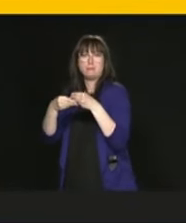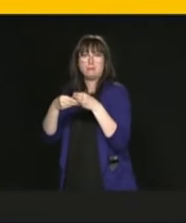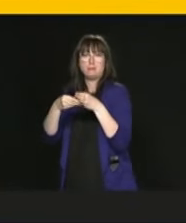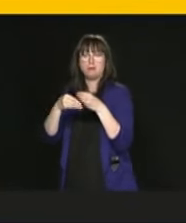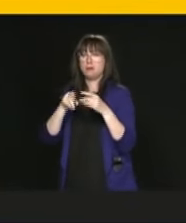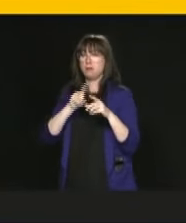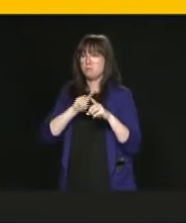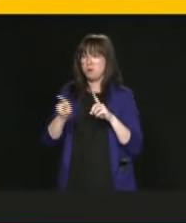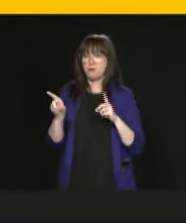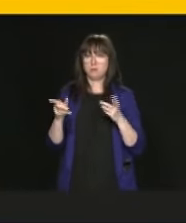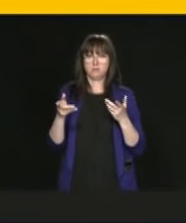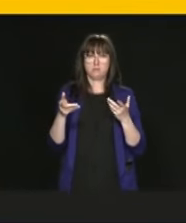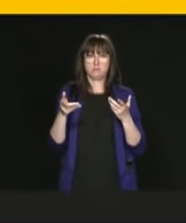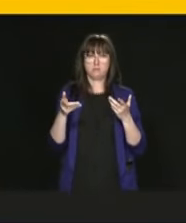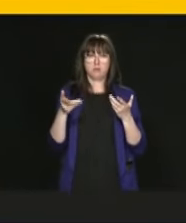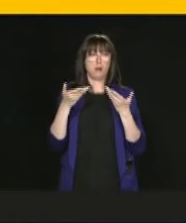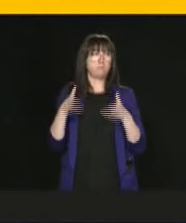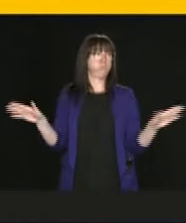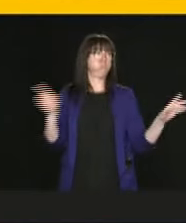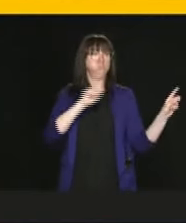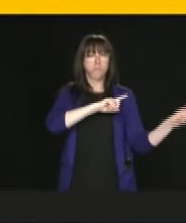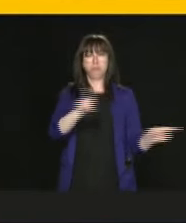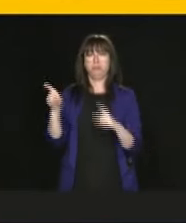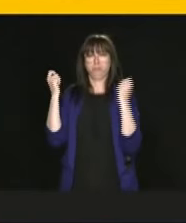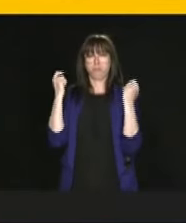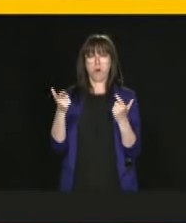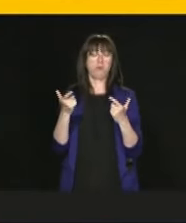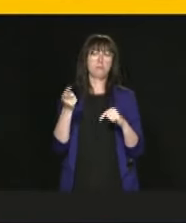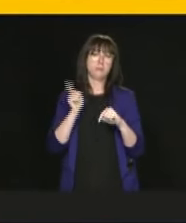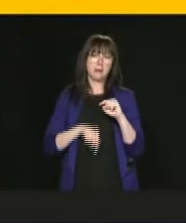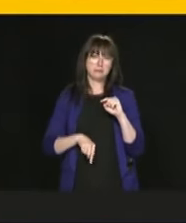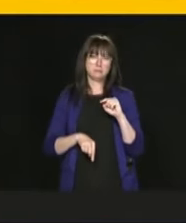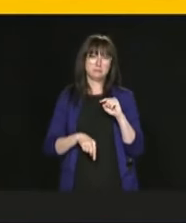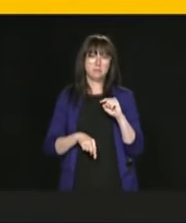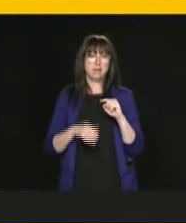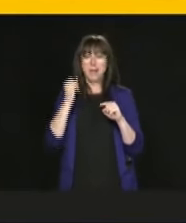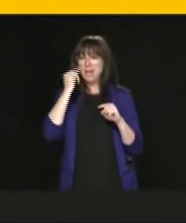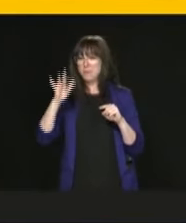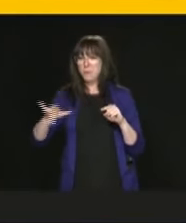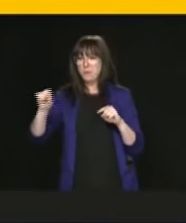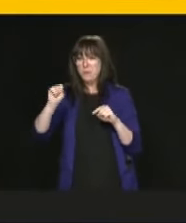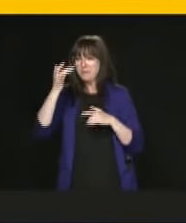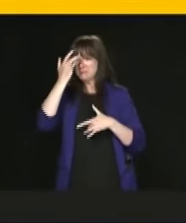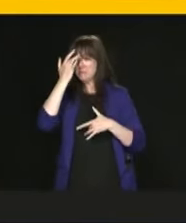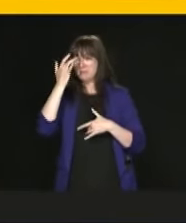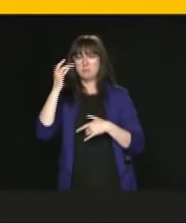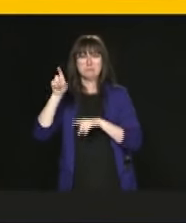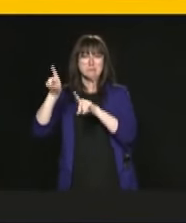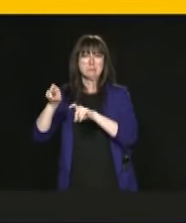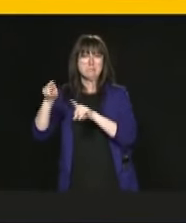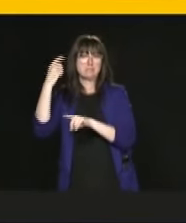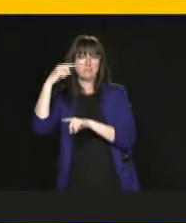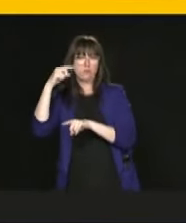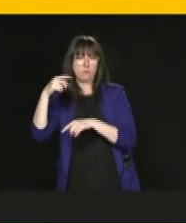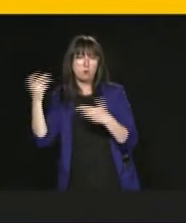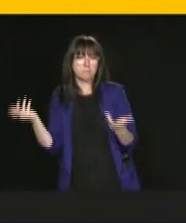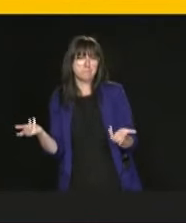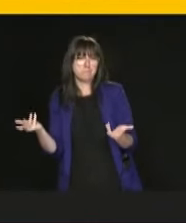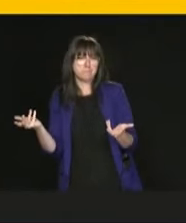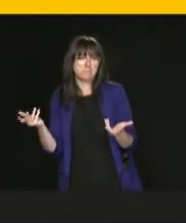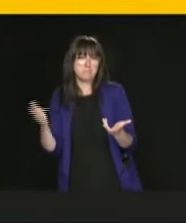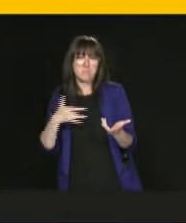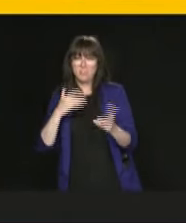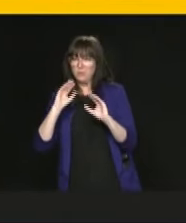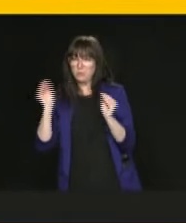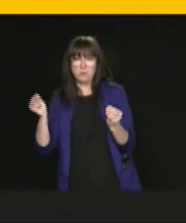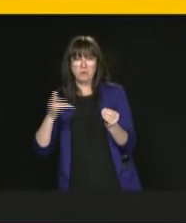indiscriminately test areas where there are no cases and for which people have no symptoms. So otherwise, you, again, get into these issues